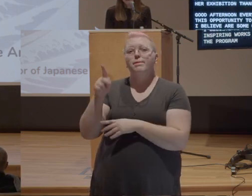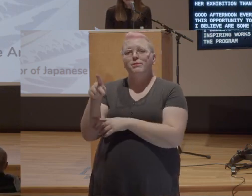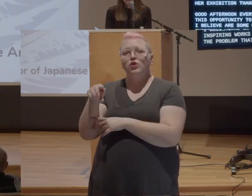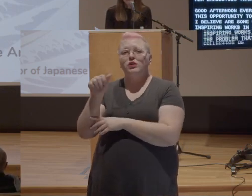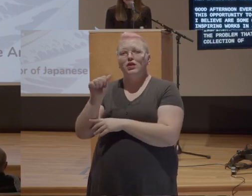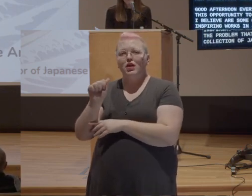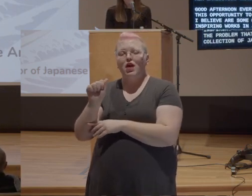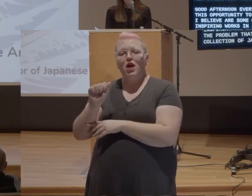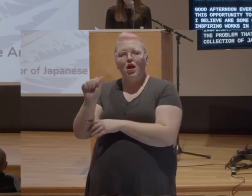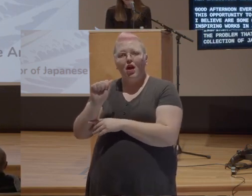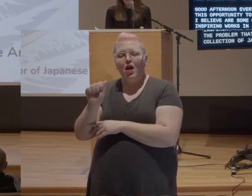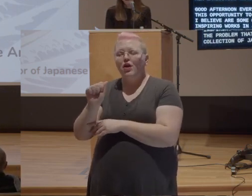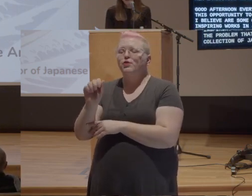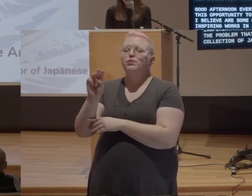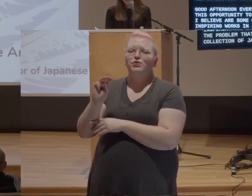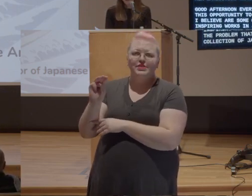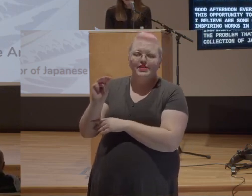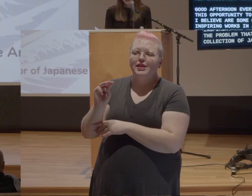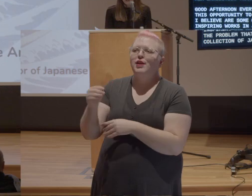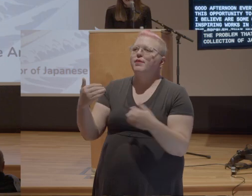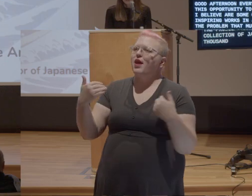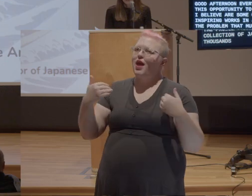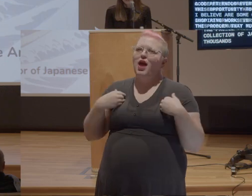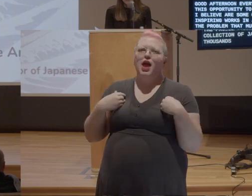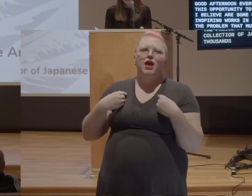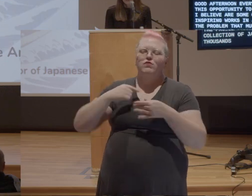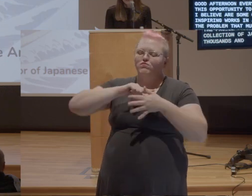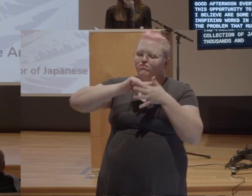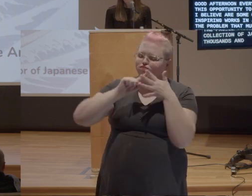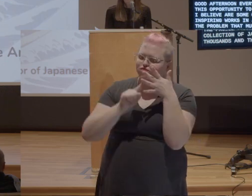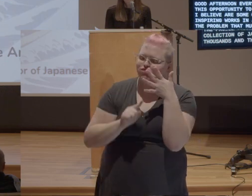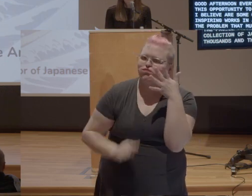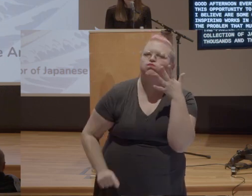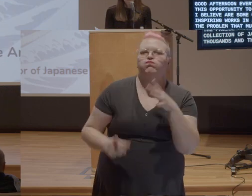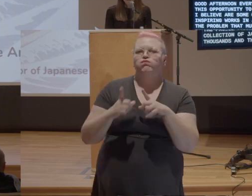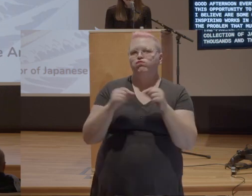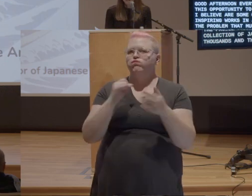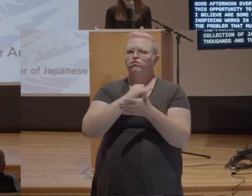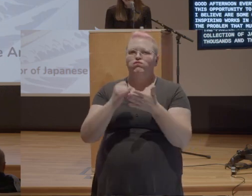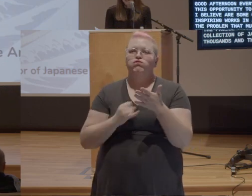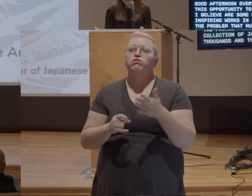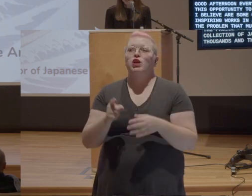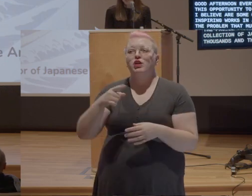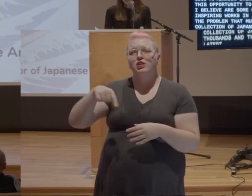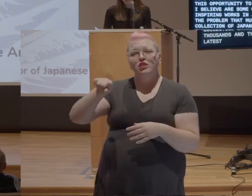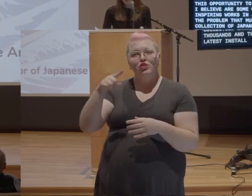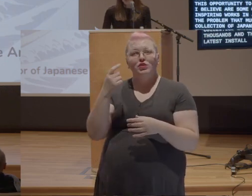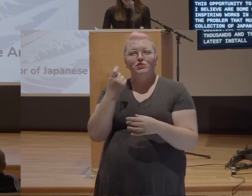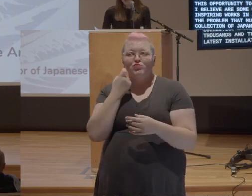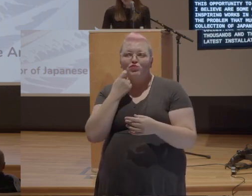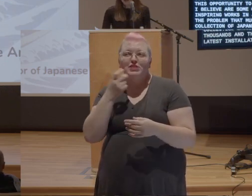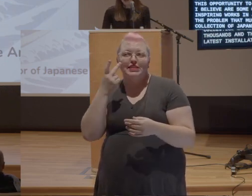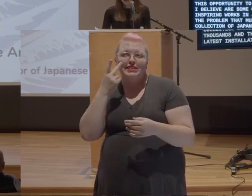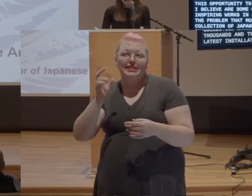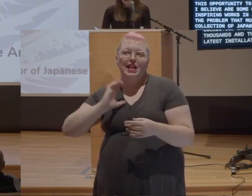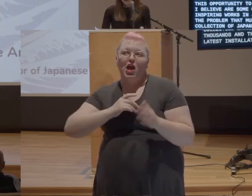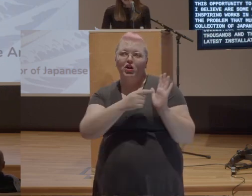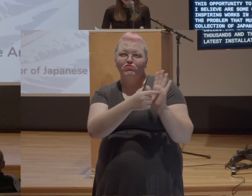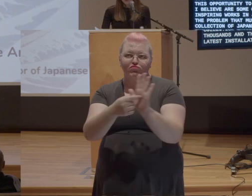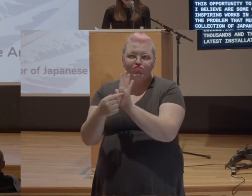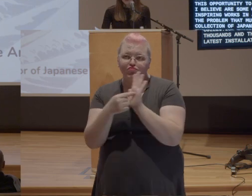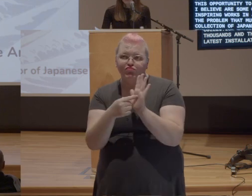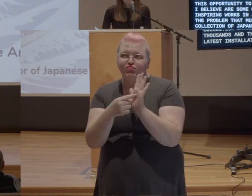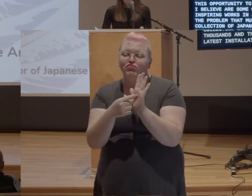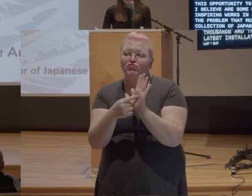Japanese prints, numbering in the thousands. And as those of you who have already seen our latest installation, Human Nature, will be aware, we